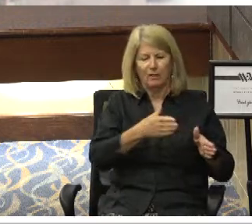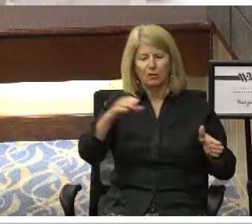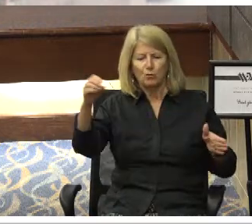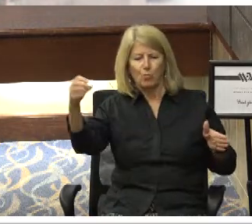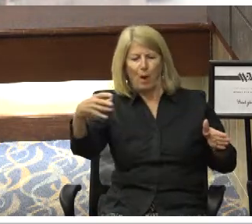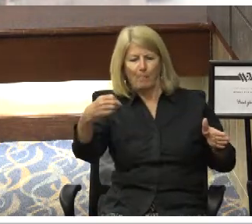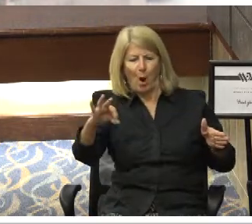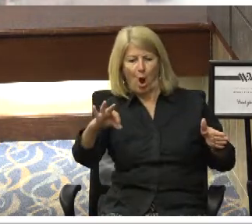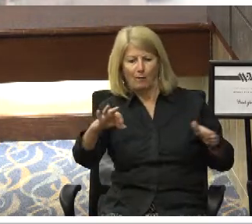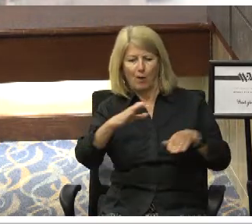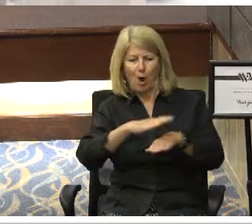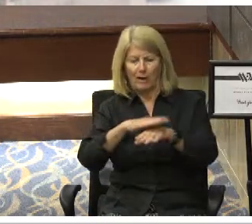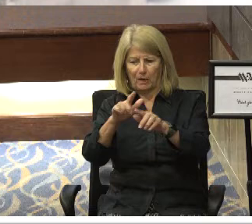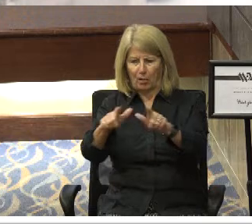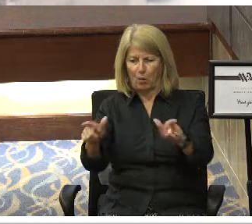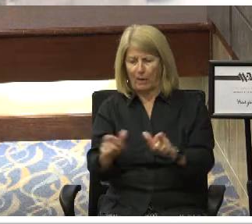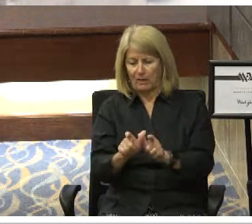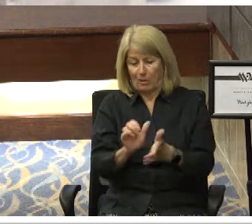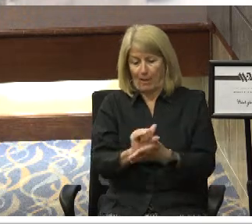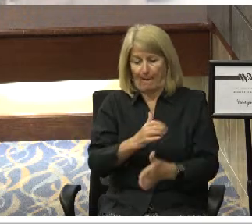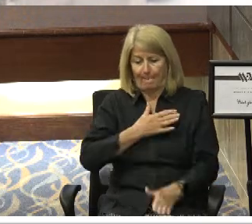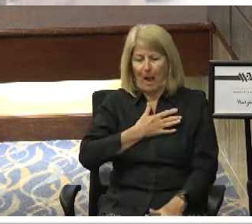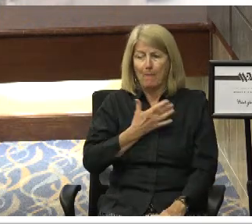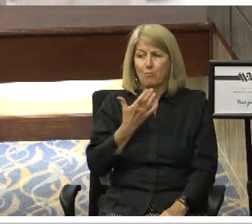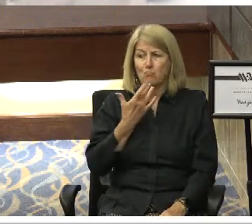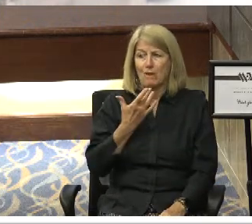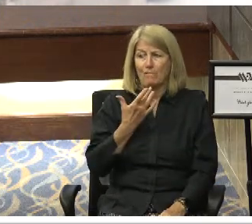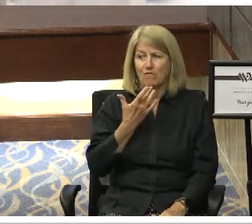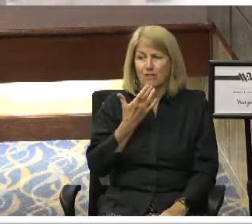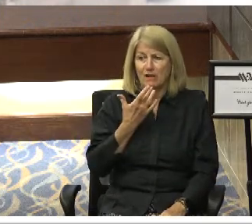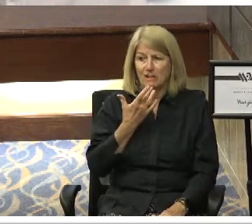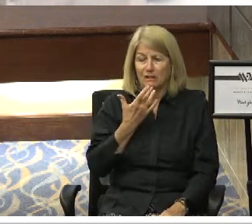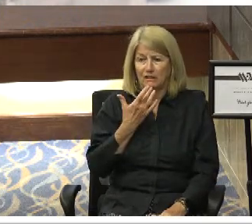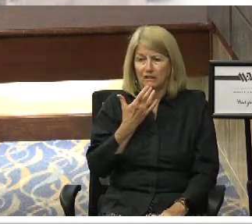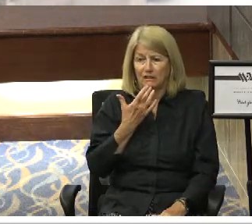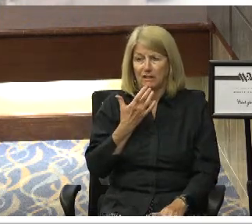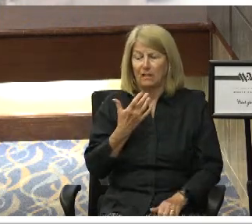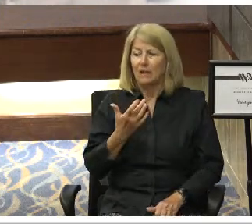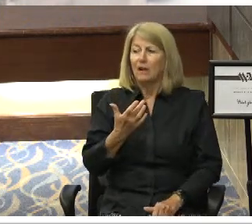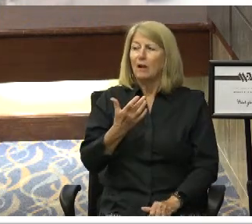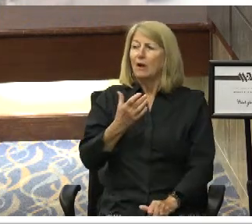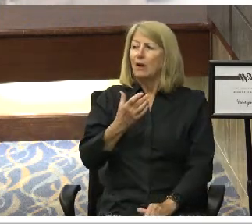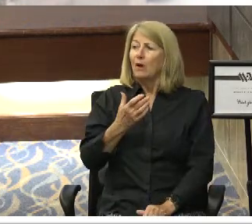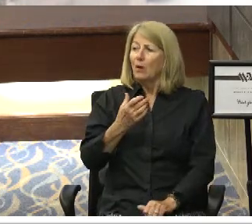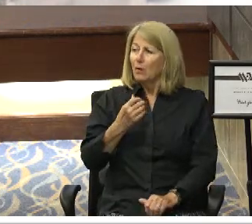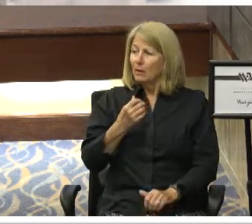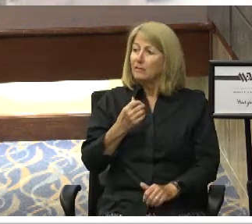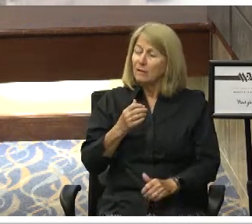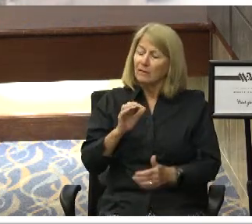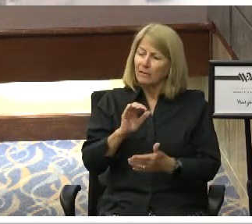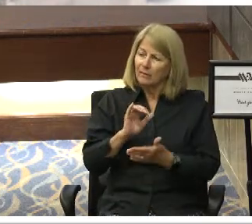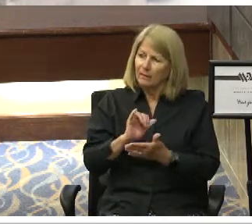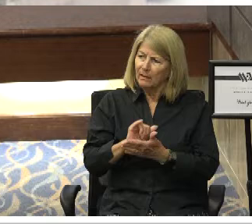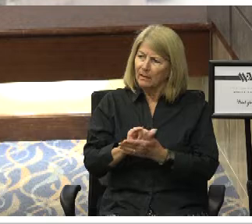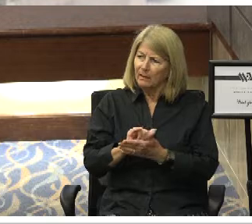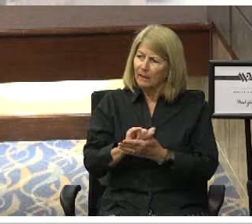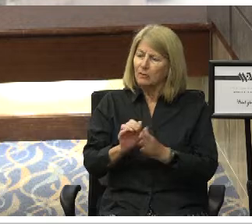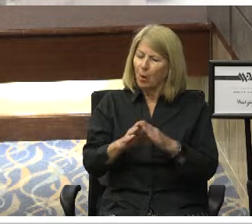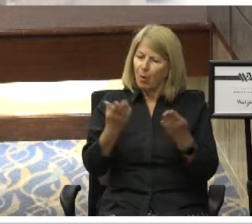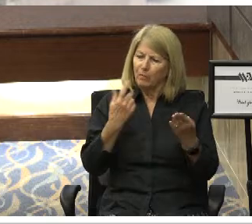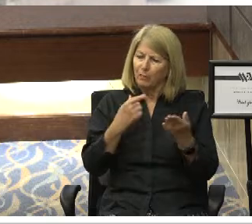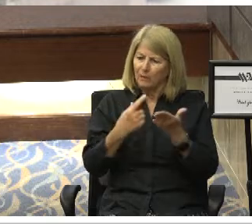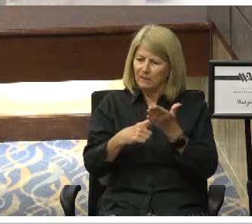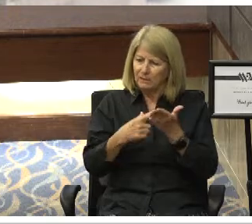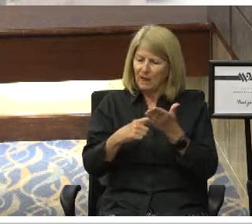of mine that we can certainly debate or discuss. And